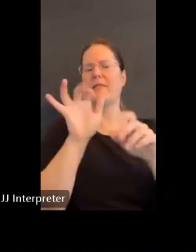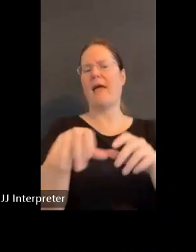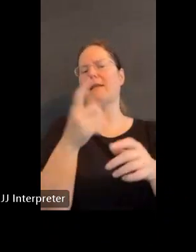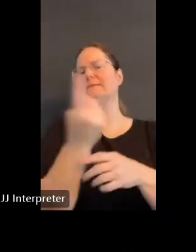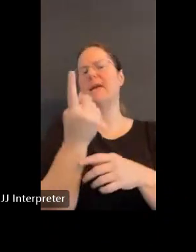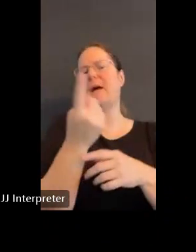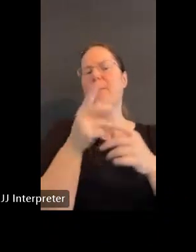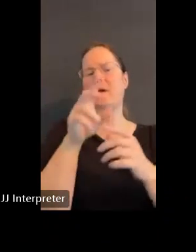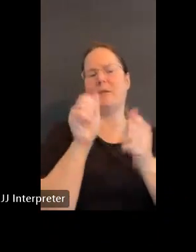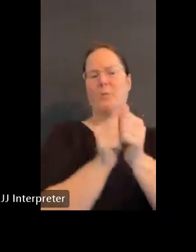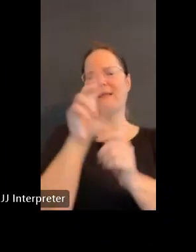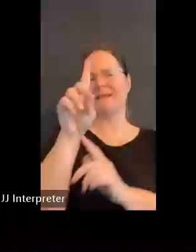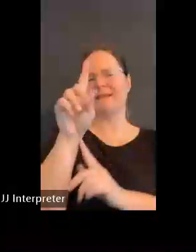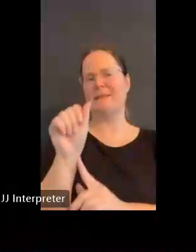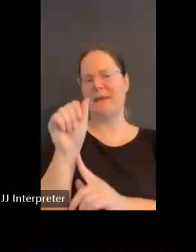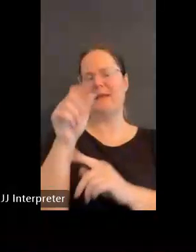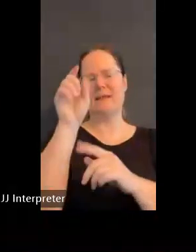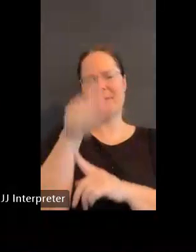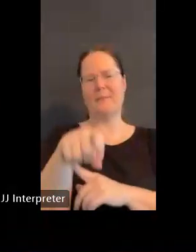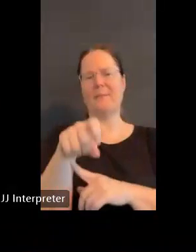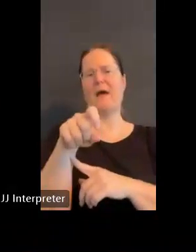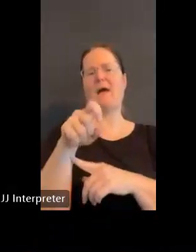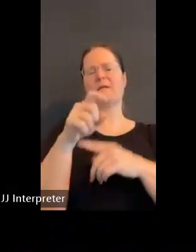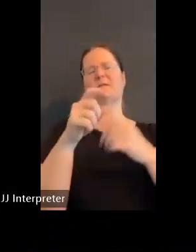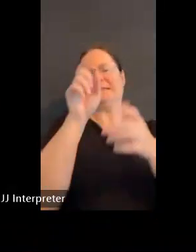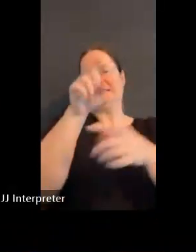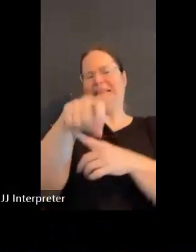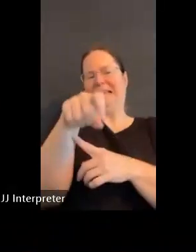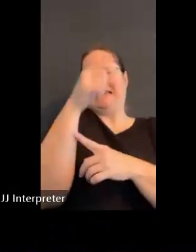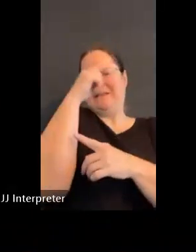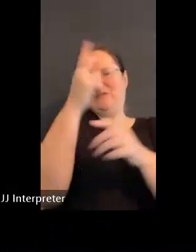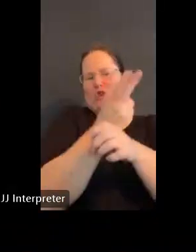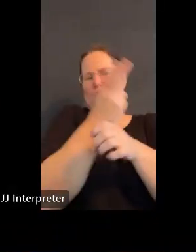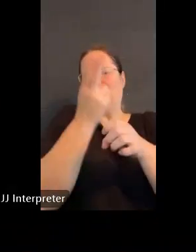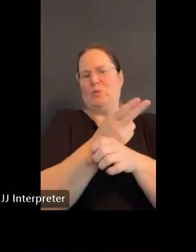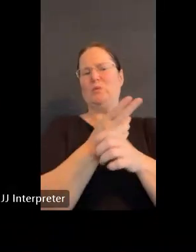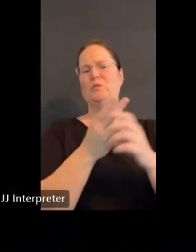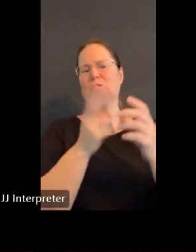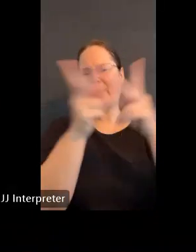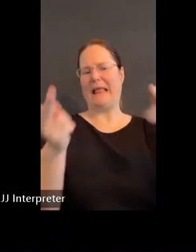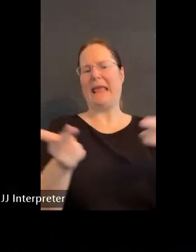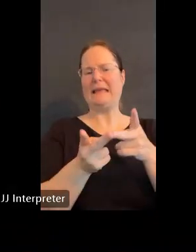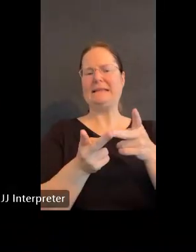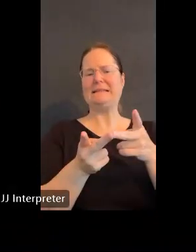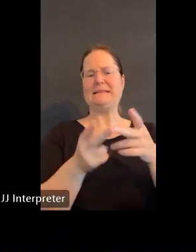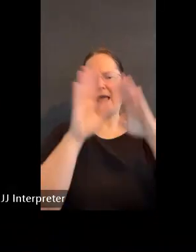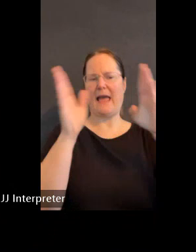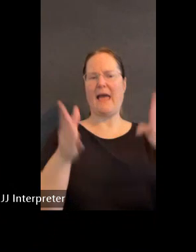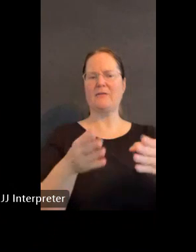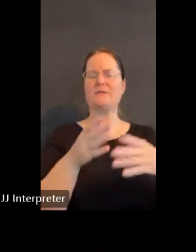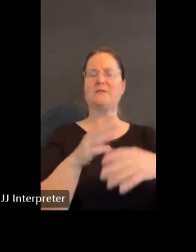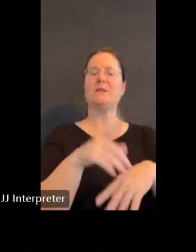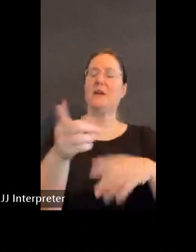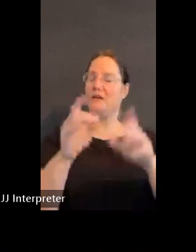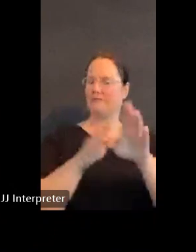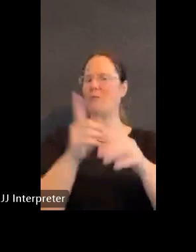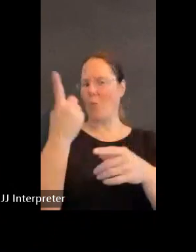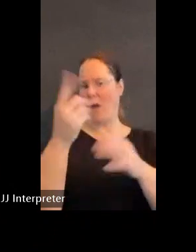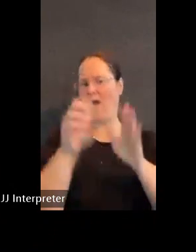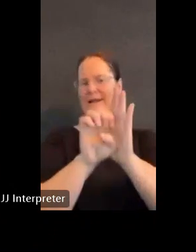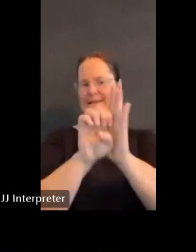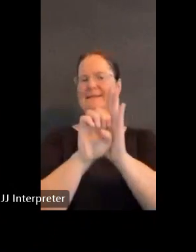individual with a disability in order to use their housing? Thanks, Brenda. Yes, a ramp is a great example of a reasonable